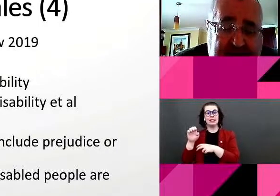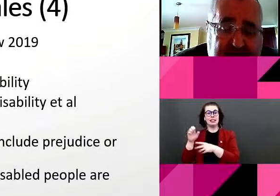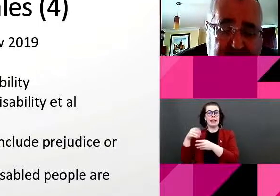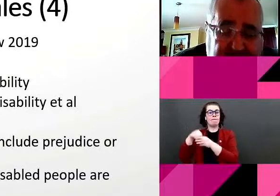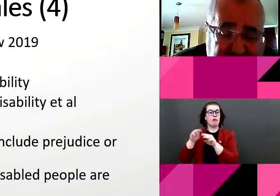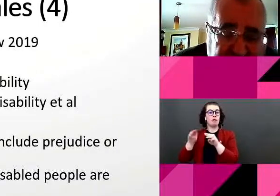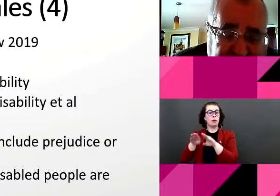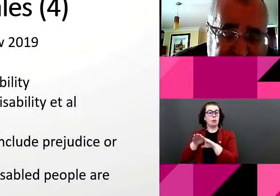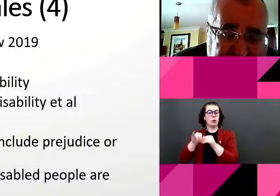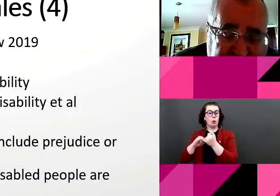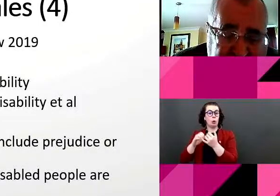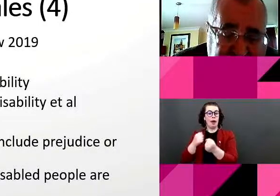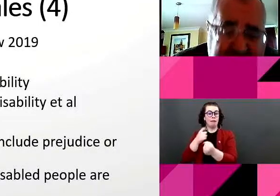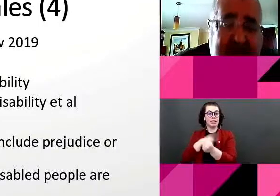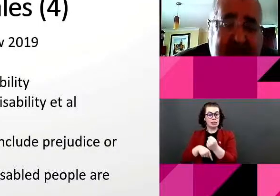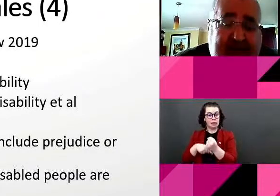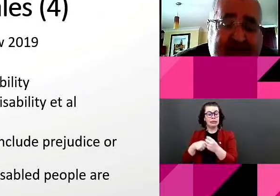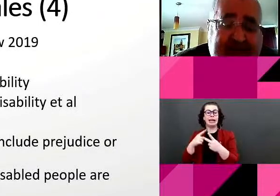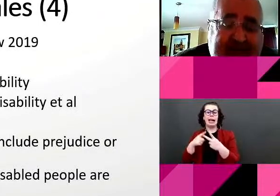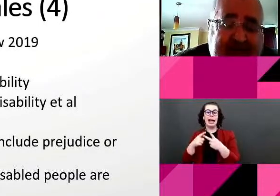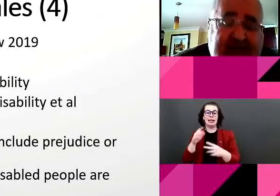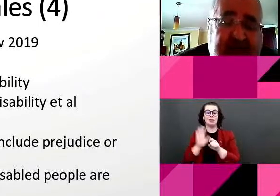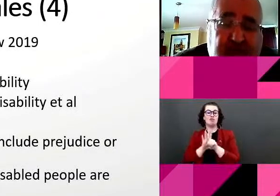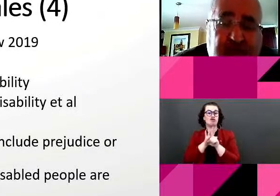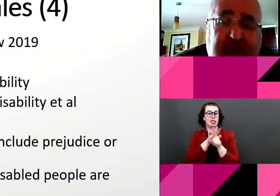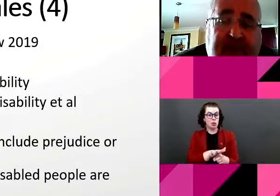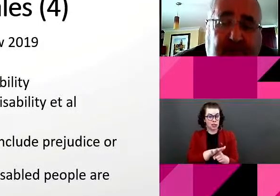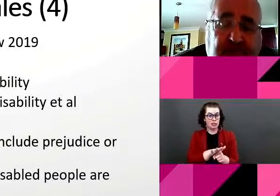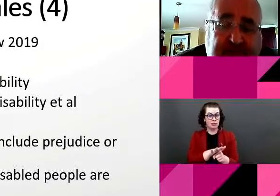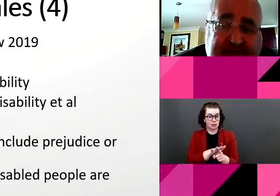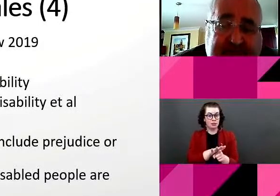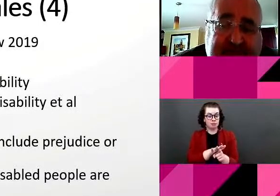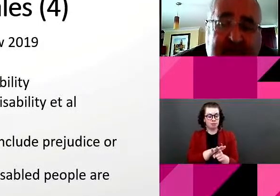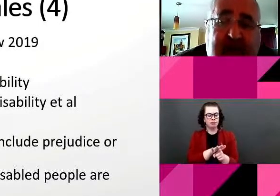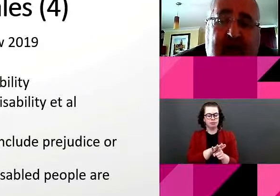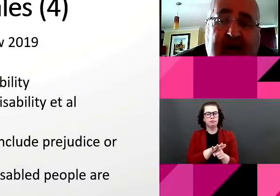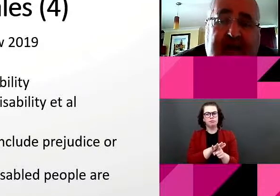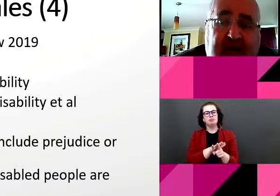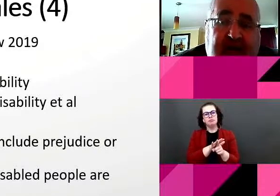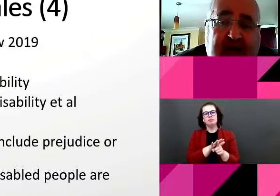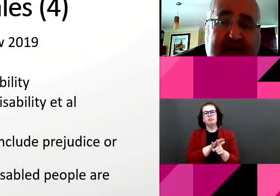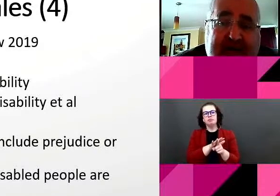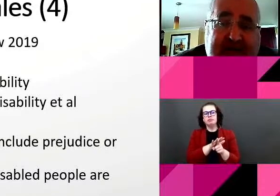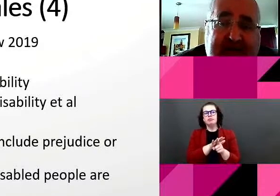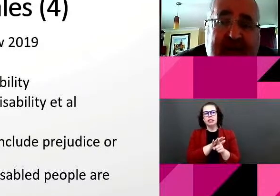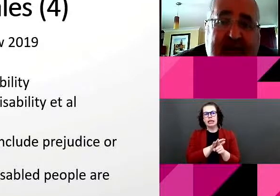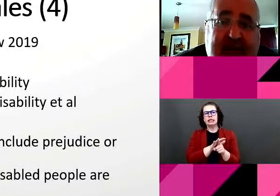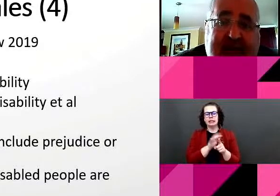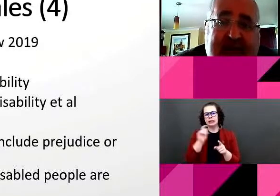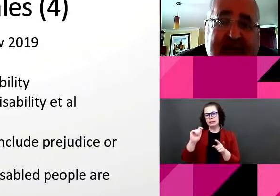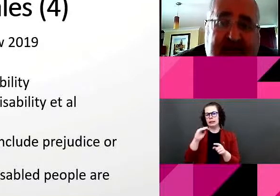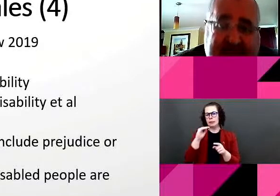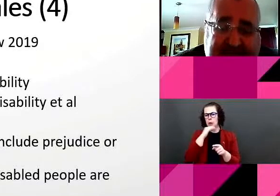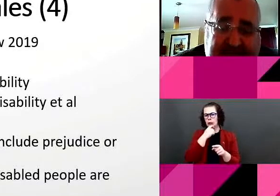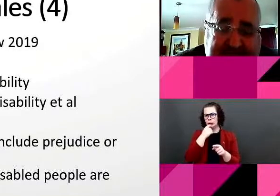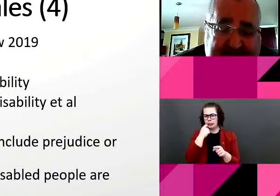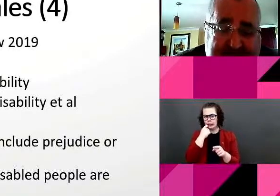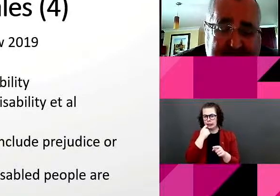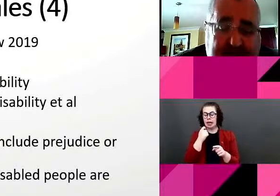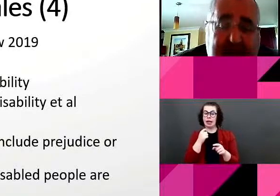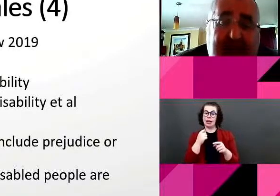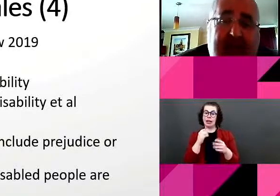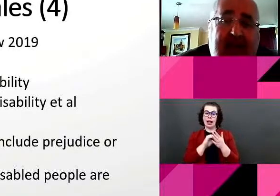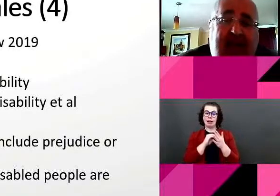in which involve prejudice is this dual focus on vulnerability and